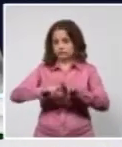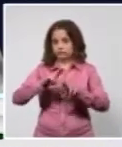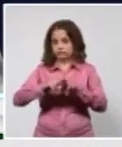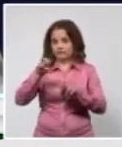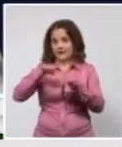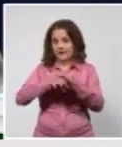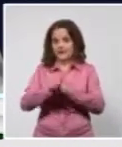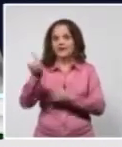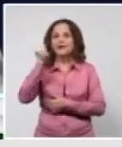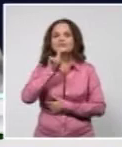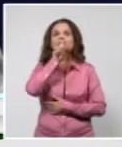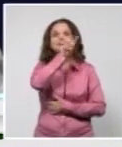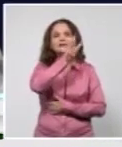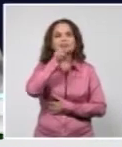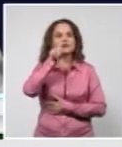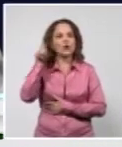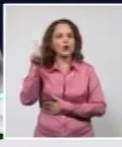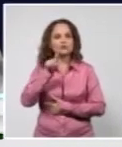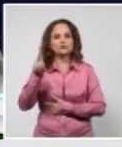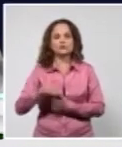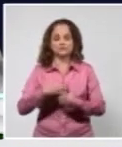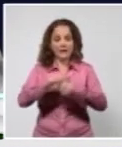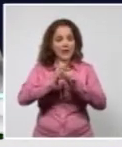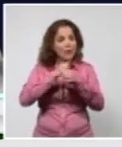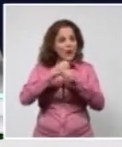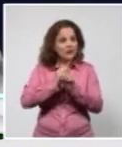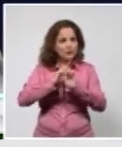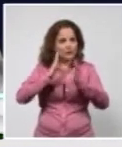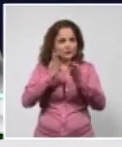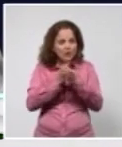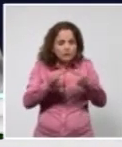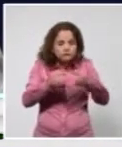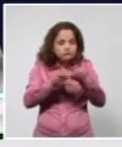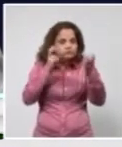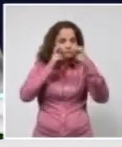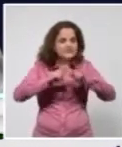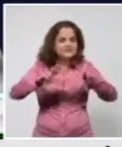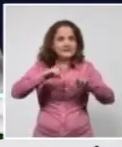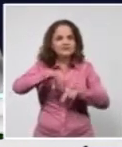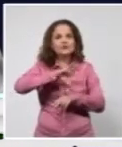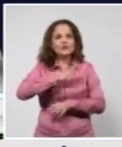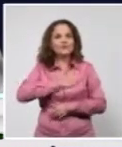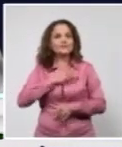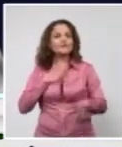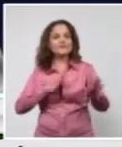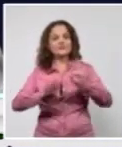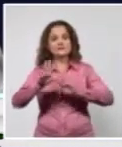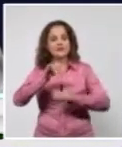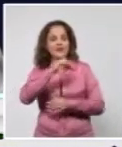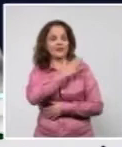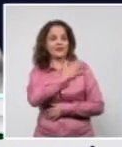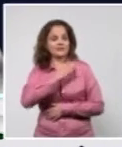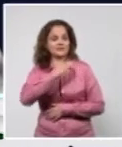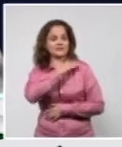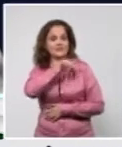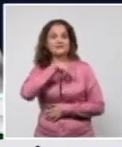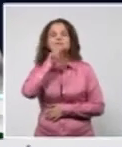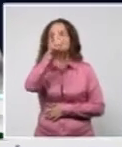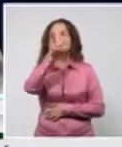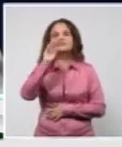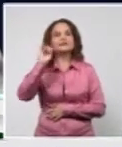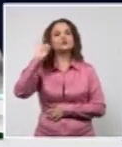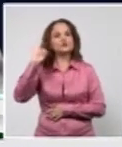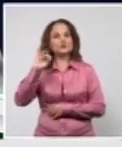and 245 in the Center for Molecular Immunology. We mention these figures to acknowledge